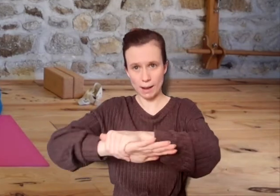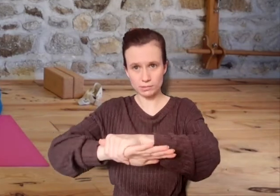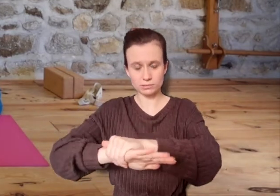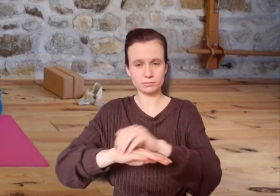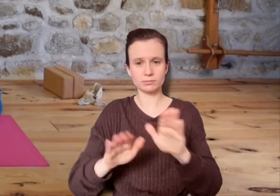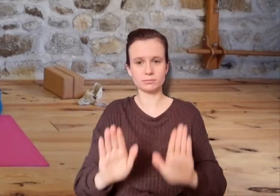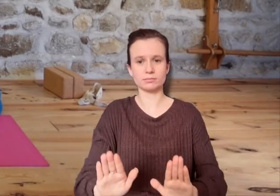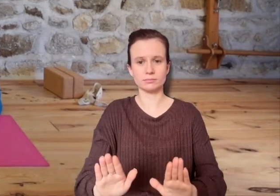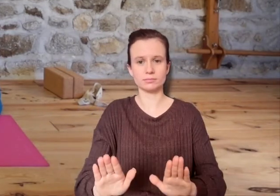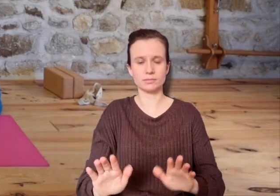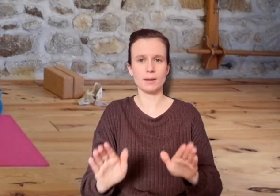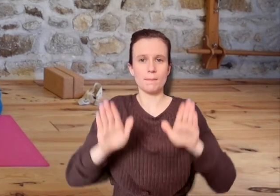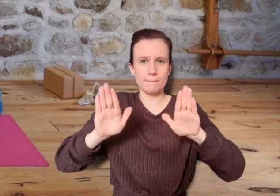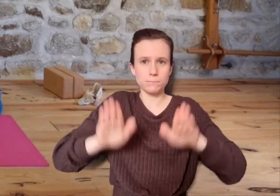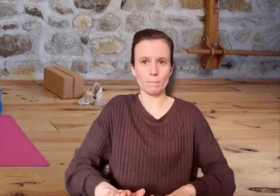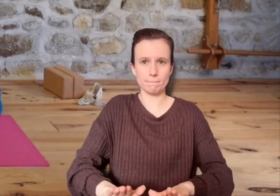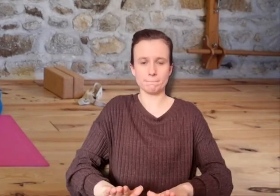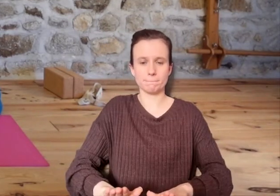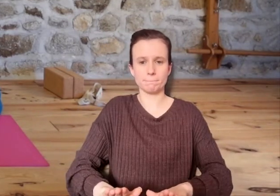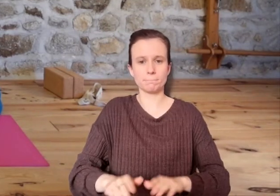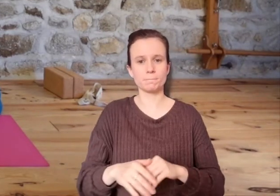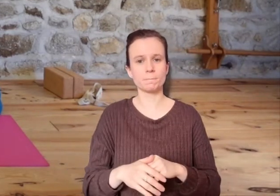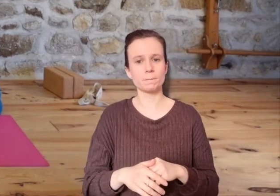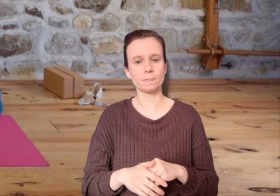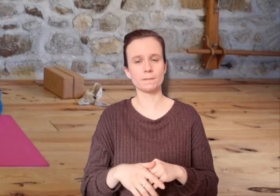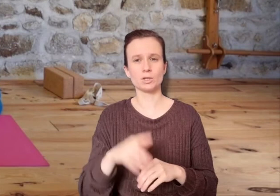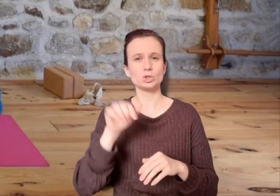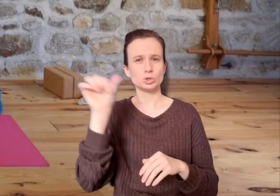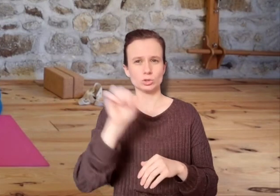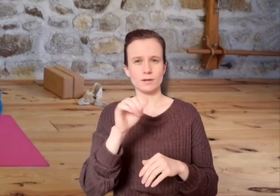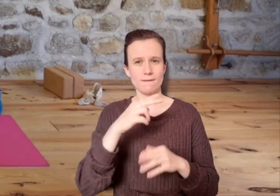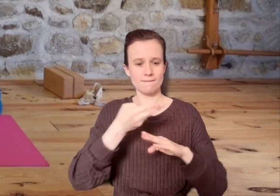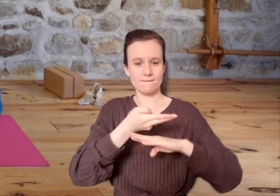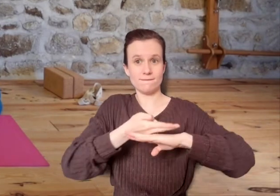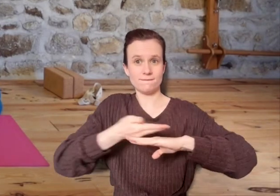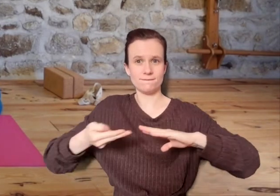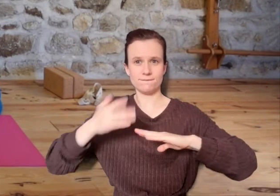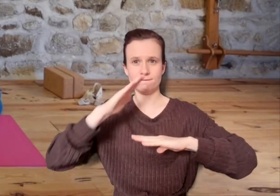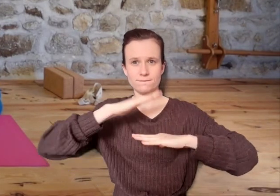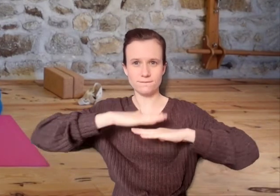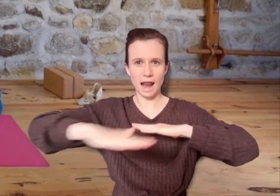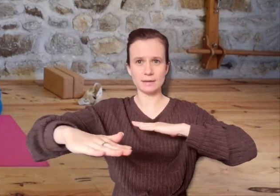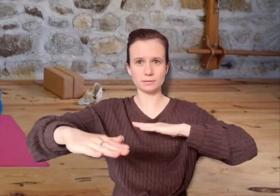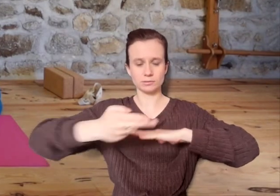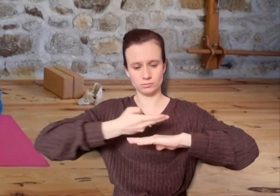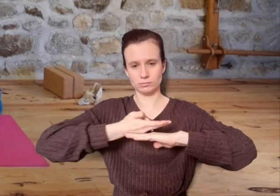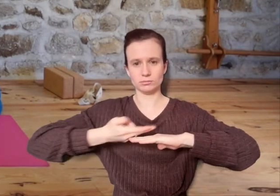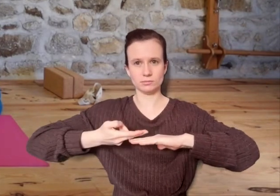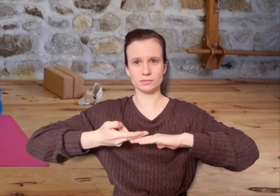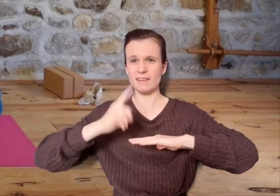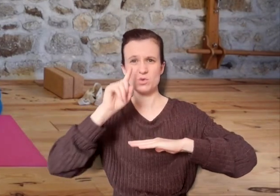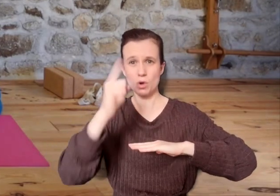going to grab the ankles with the hands and then place the feet down. But you should be able to lay flat. If you can't